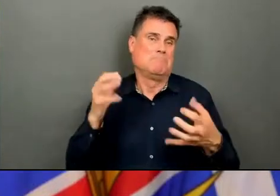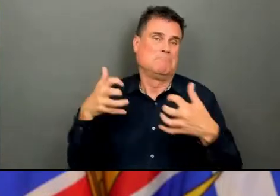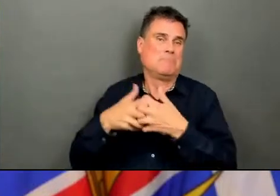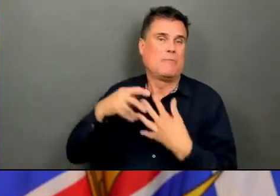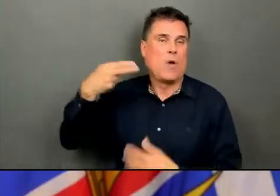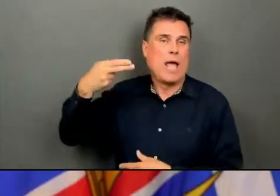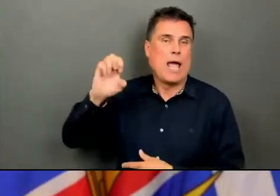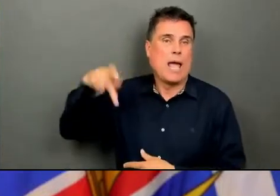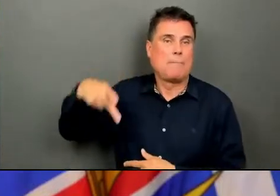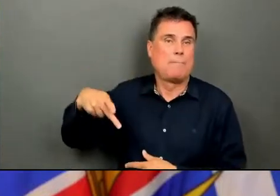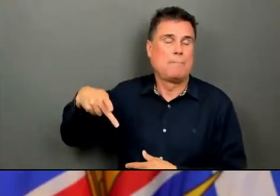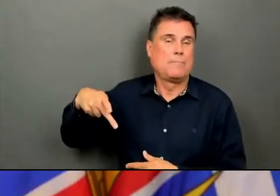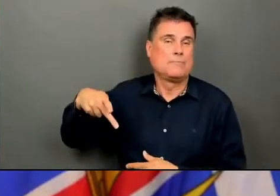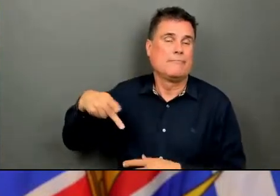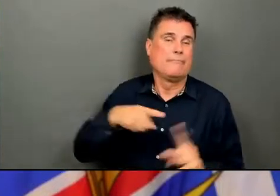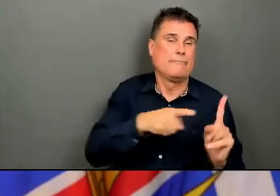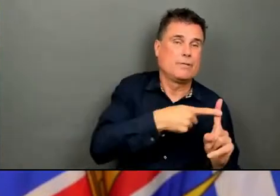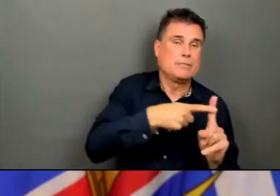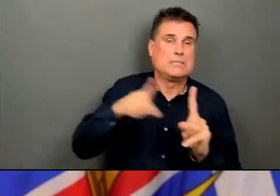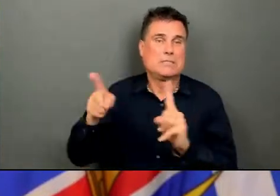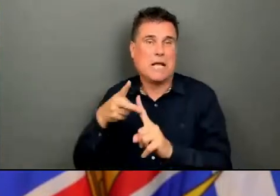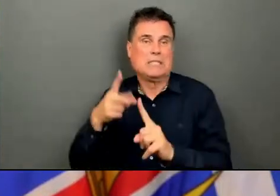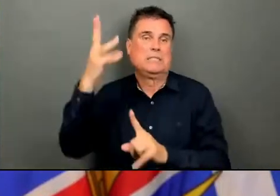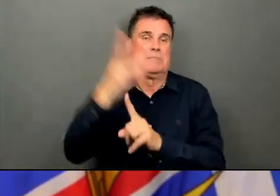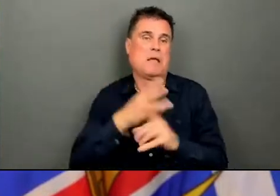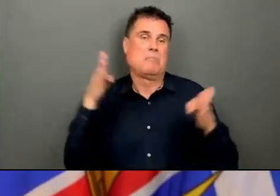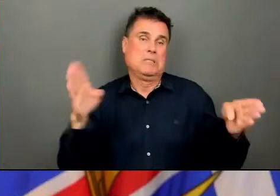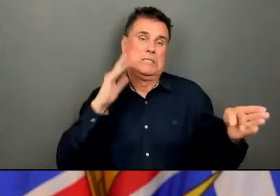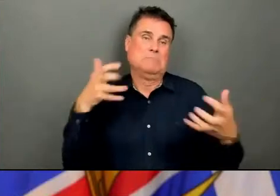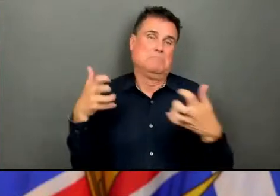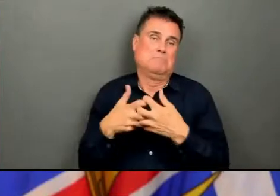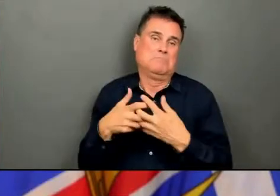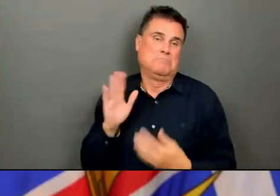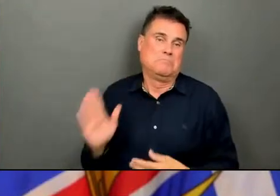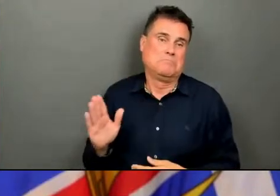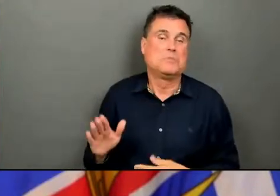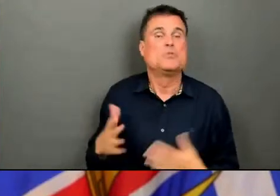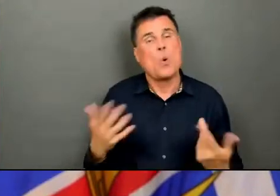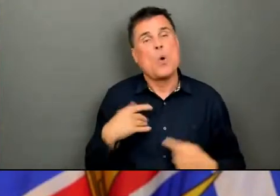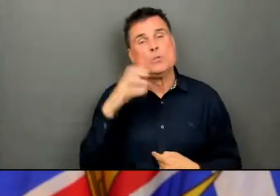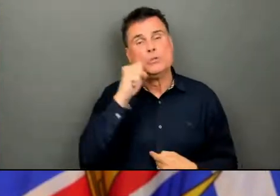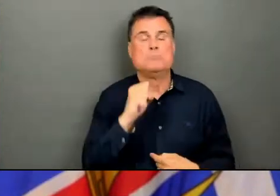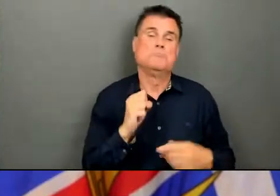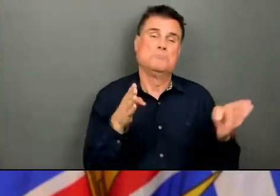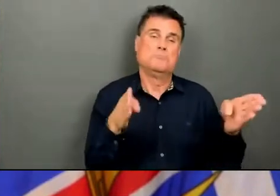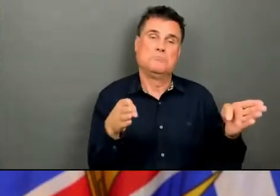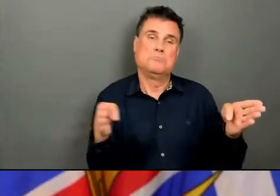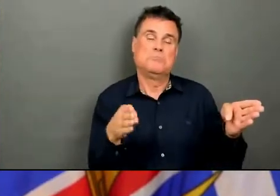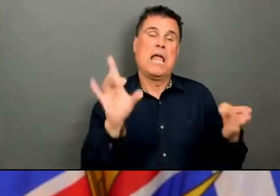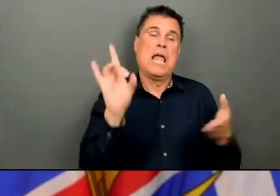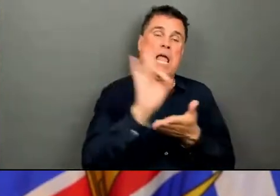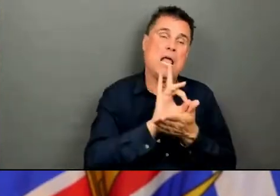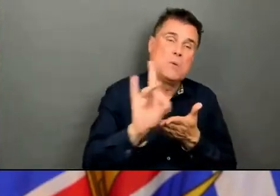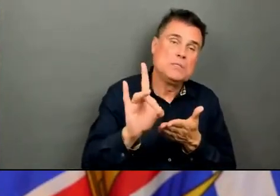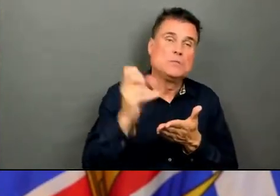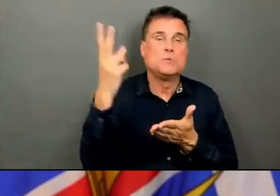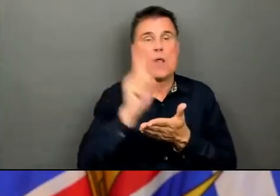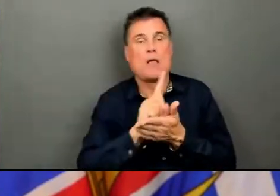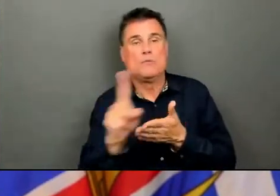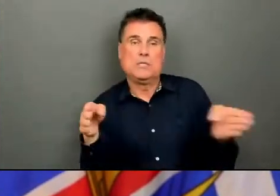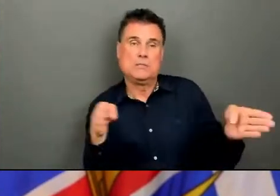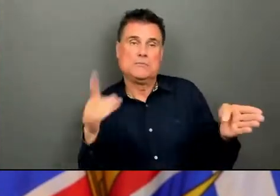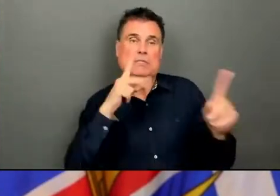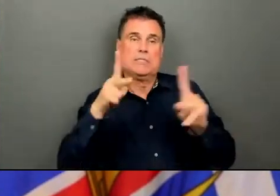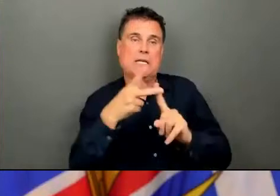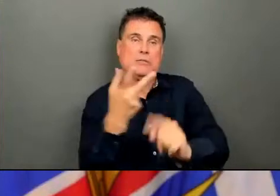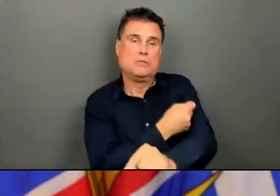is it's somewhere probably anywhere between 8 to 12 weeks is what we are using right now, is probably better